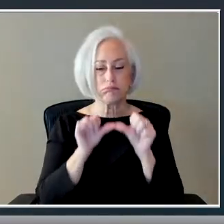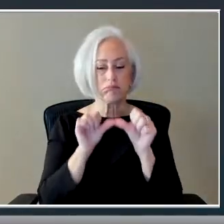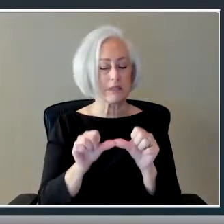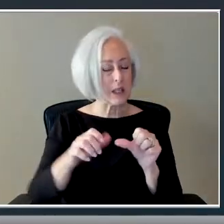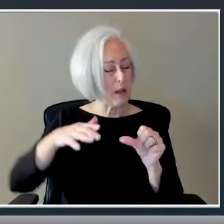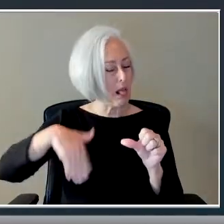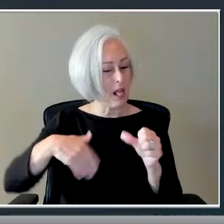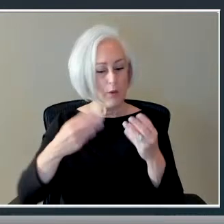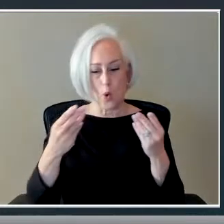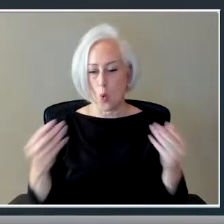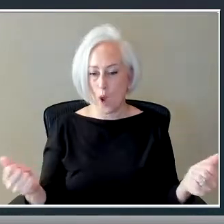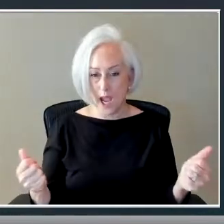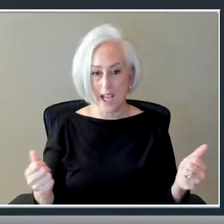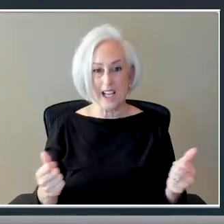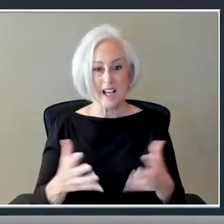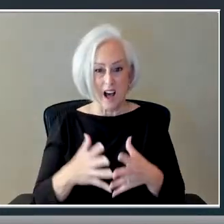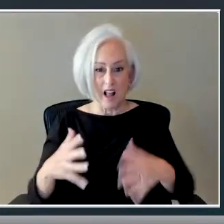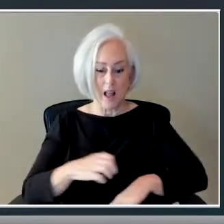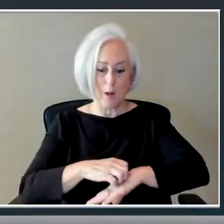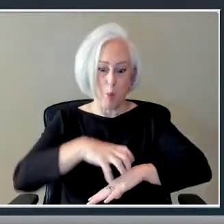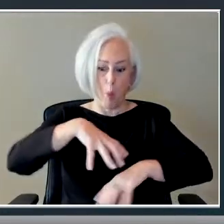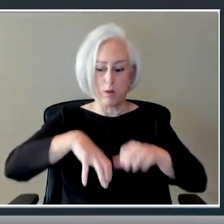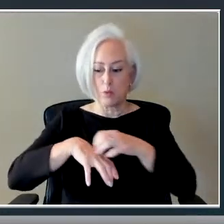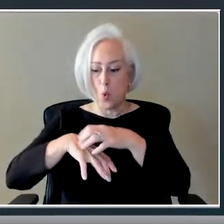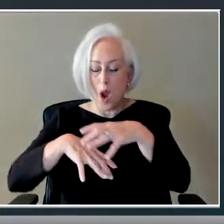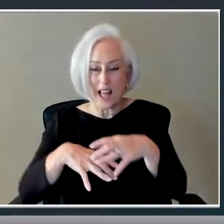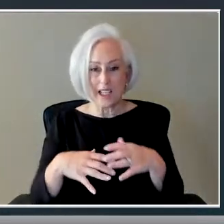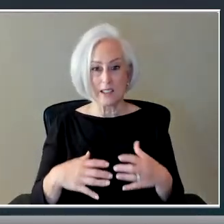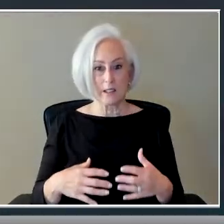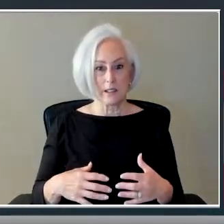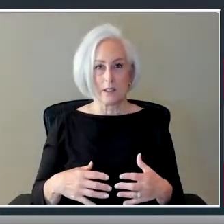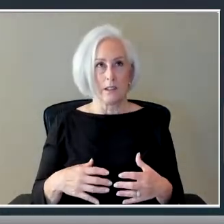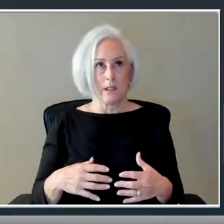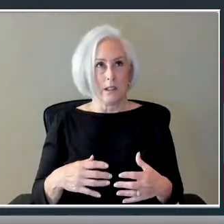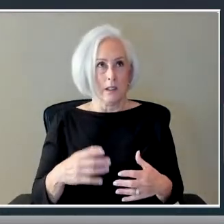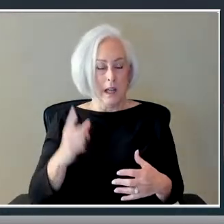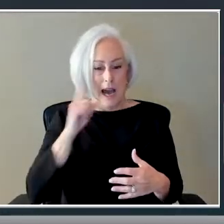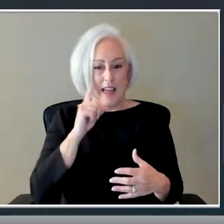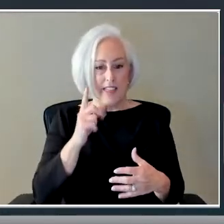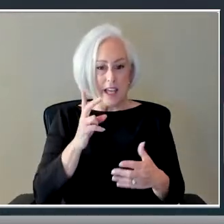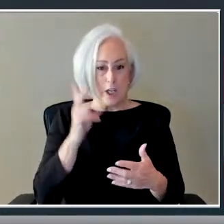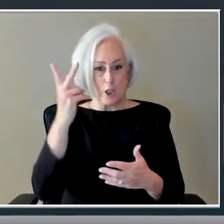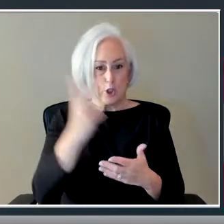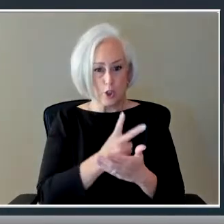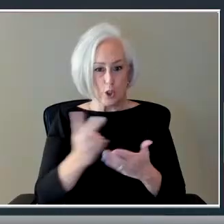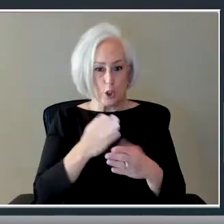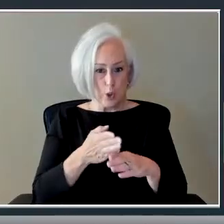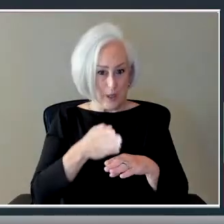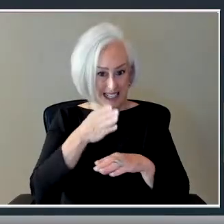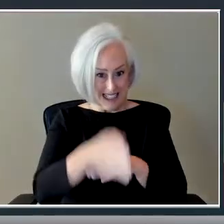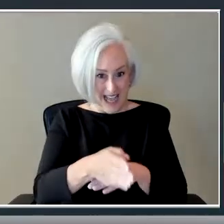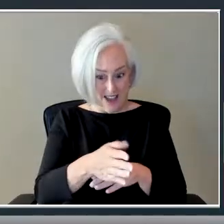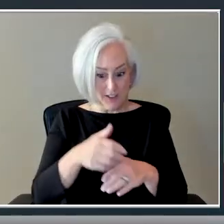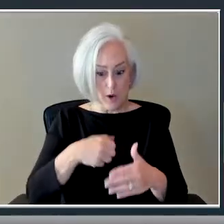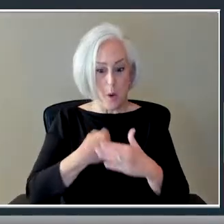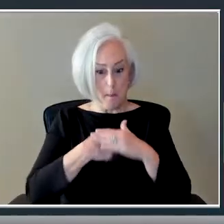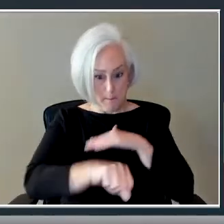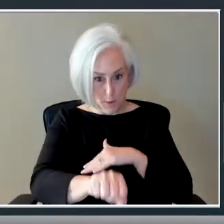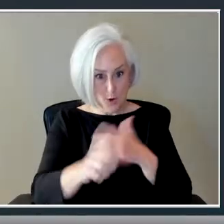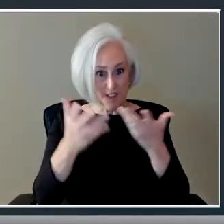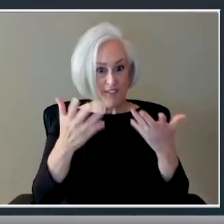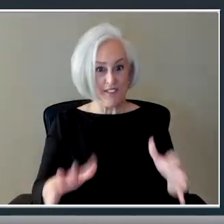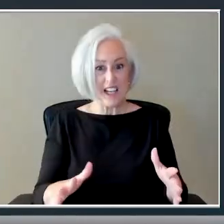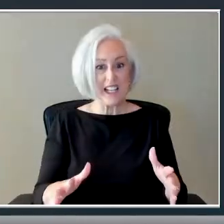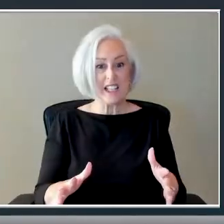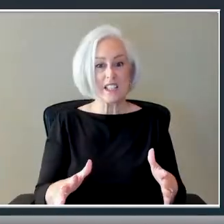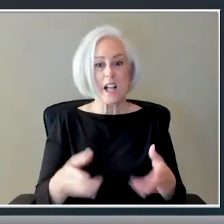swelling. By the time I left the hospital, I want to say 2 weeks after I gave birth to her, I had already lost 20 pounds from the swelling.